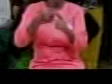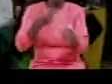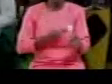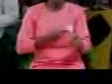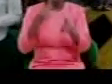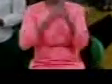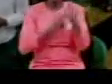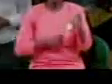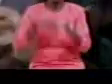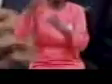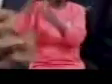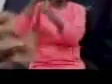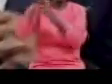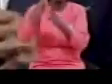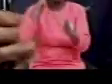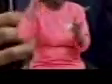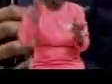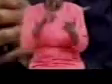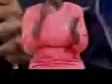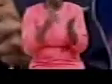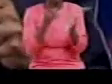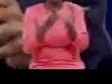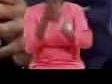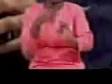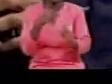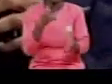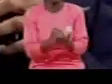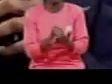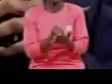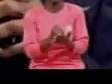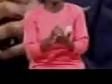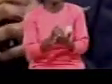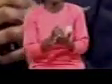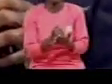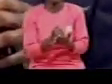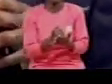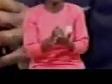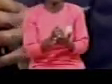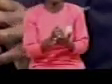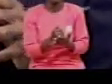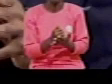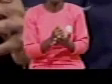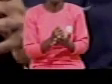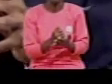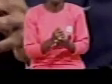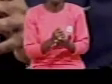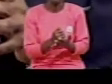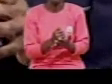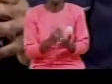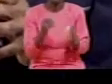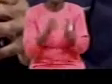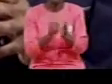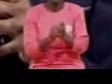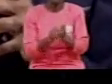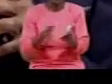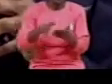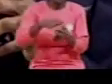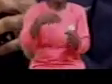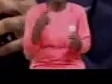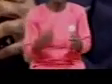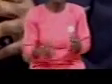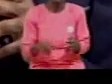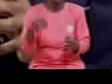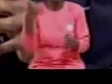will perfect it in Jesus' name. That among the 10 virgins, all that believe will be the